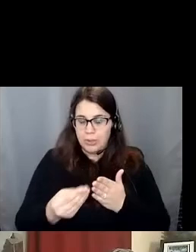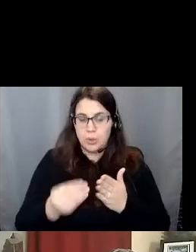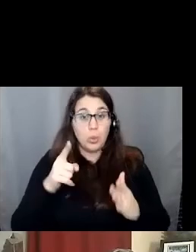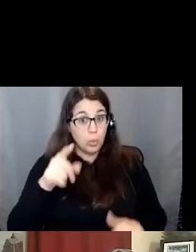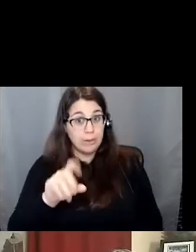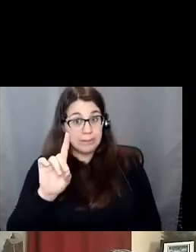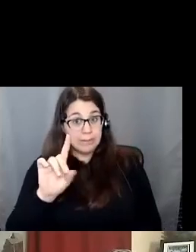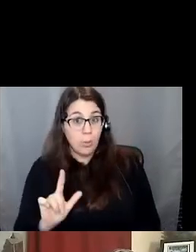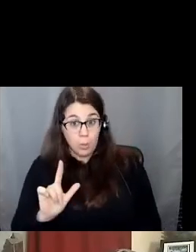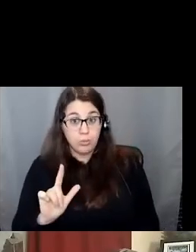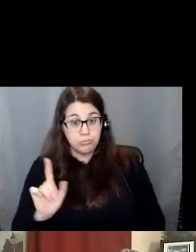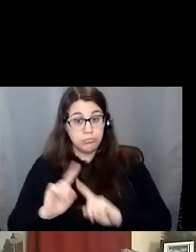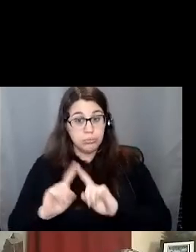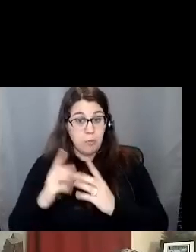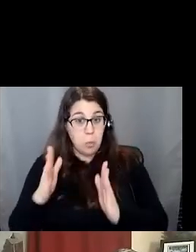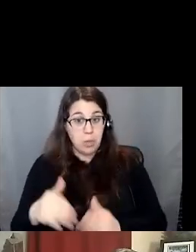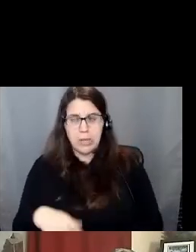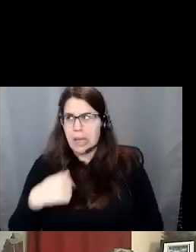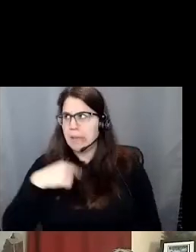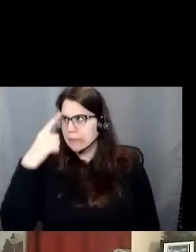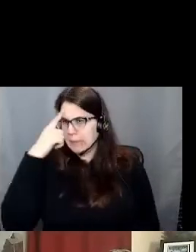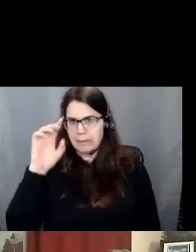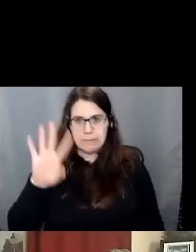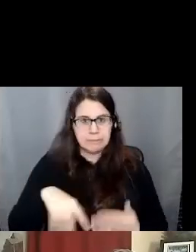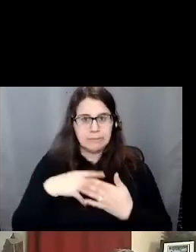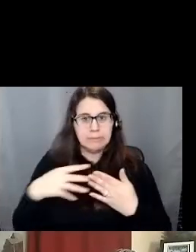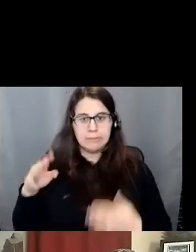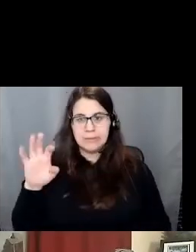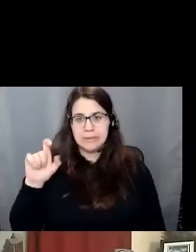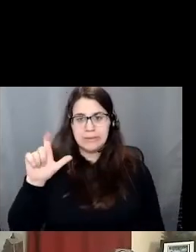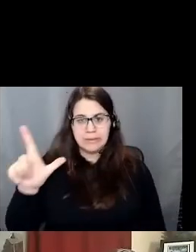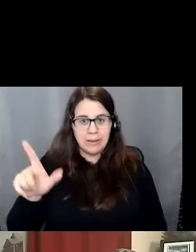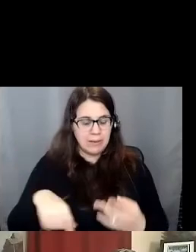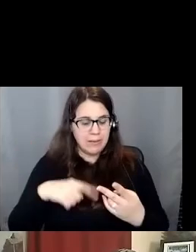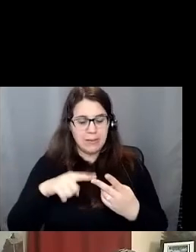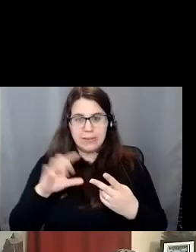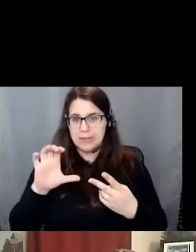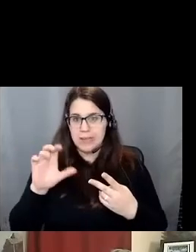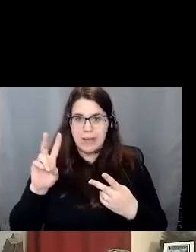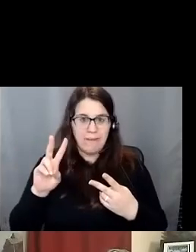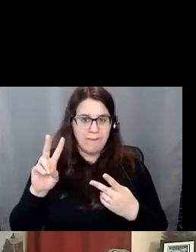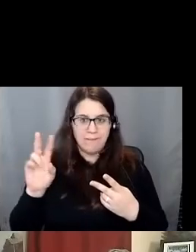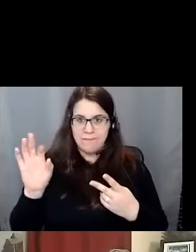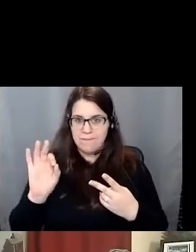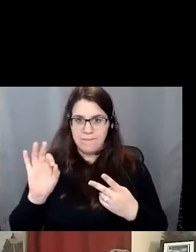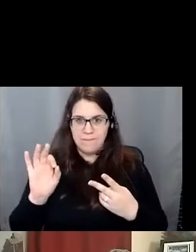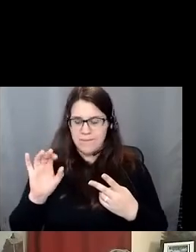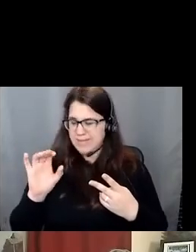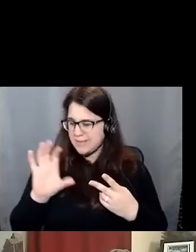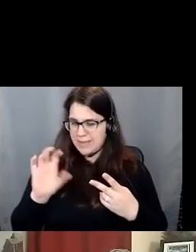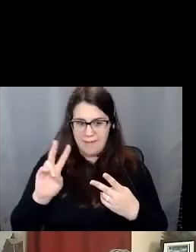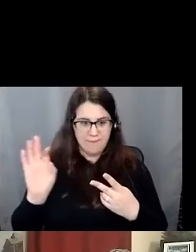various formats. I believe Excel is one, a CSV file is one. You can filter them. So